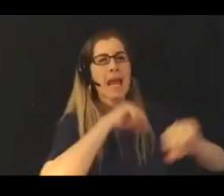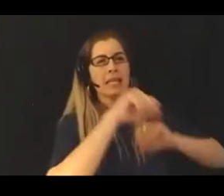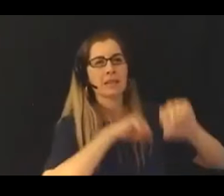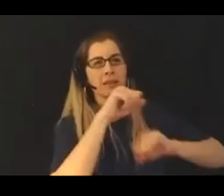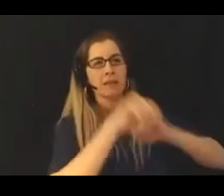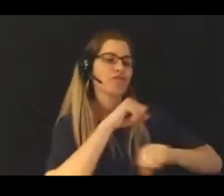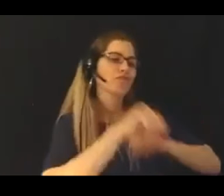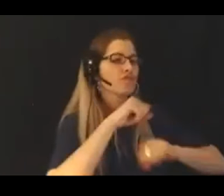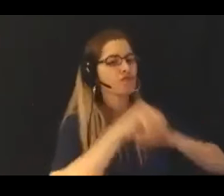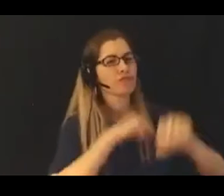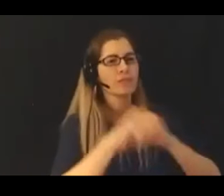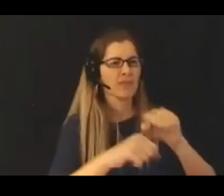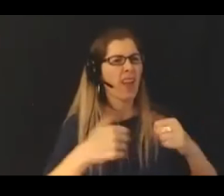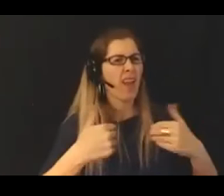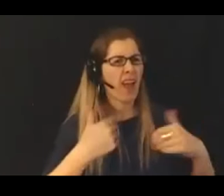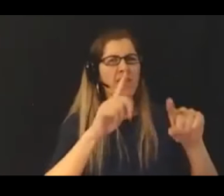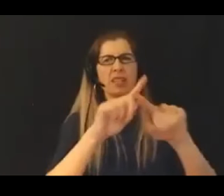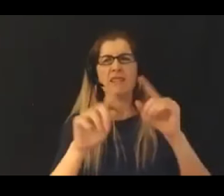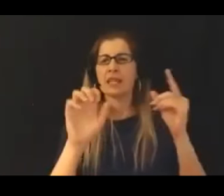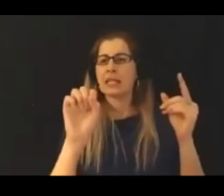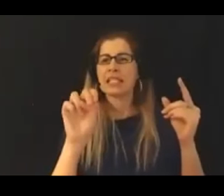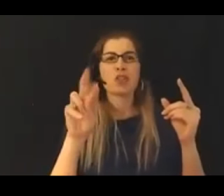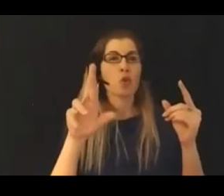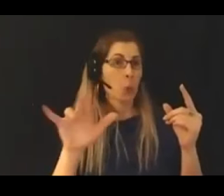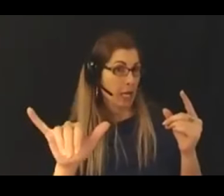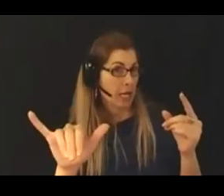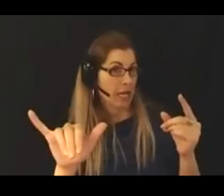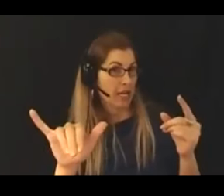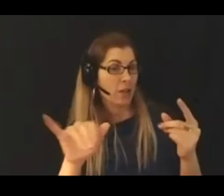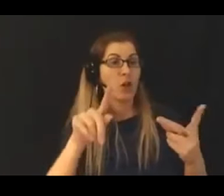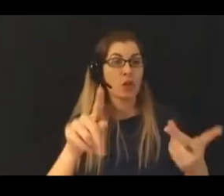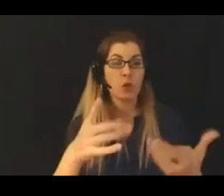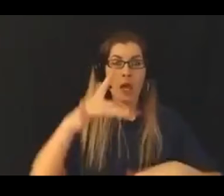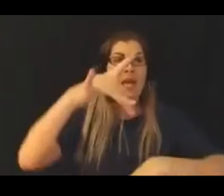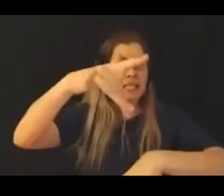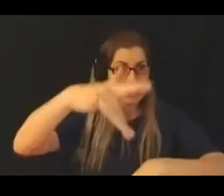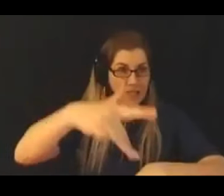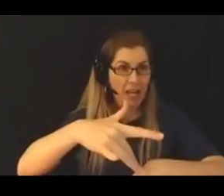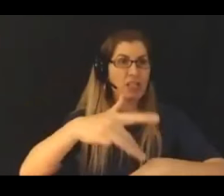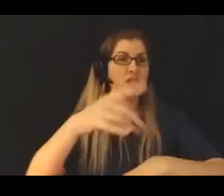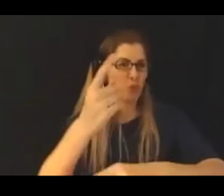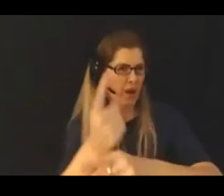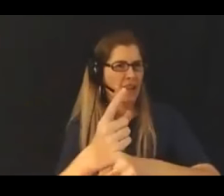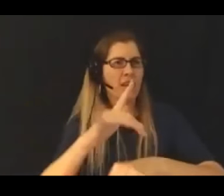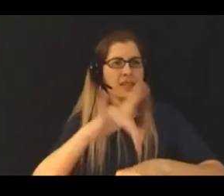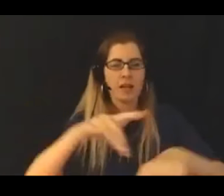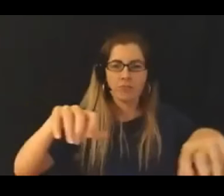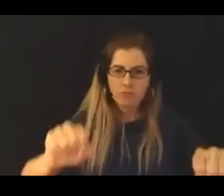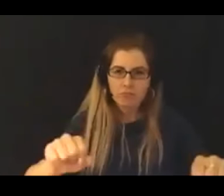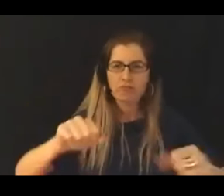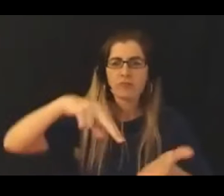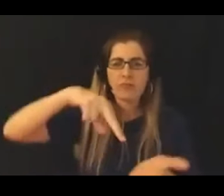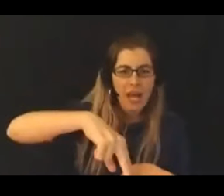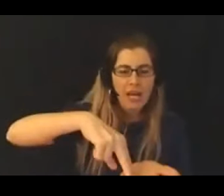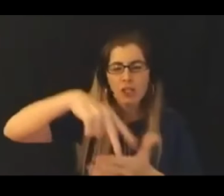of sensory components to it. We just engaged in a tactile experience, right? So there's a lot of these